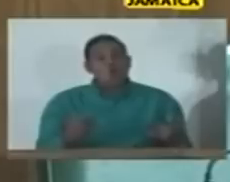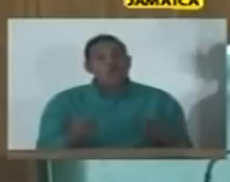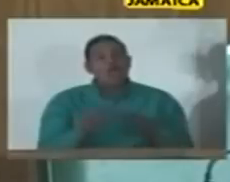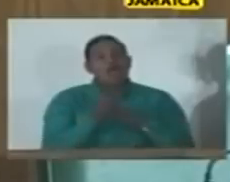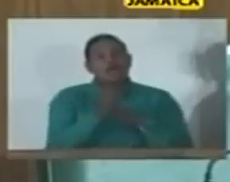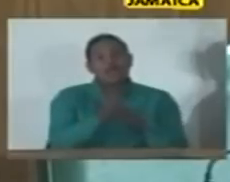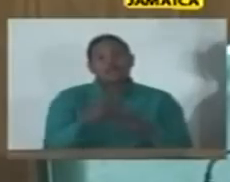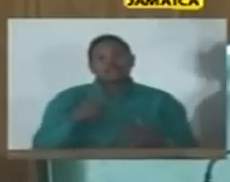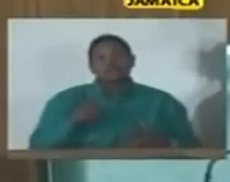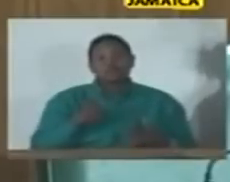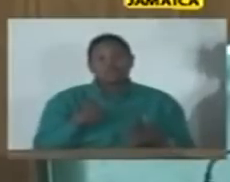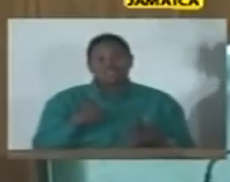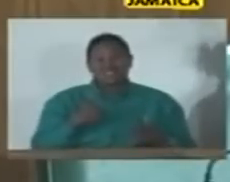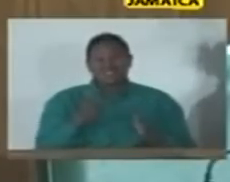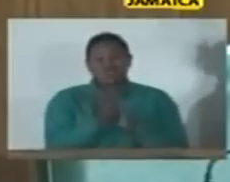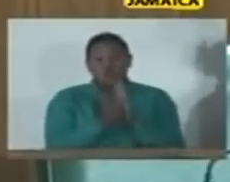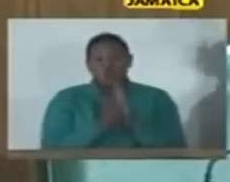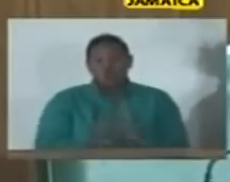guided me